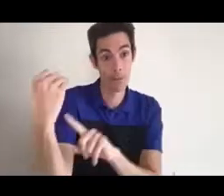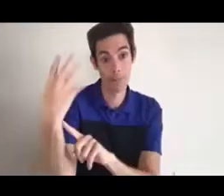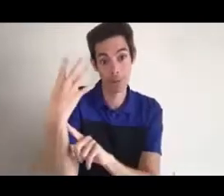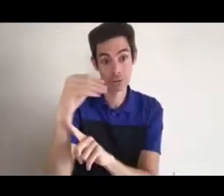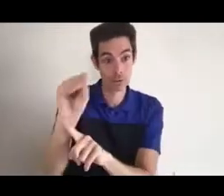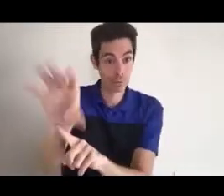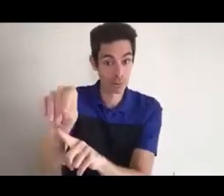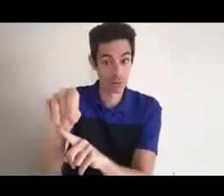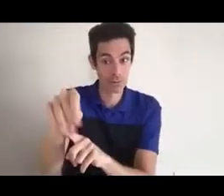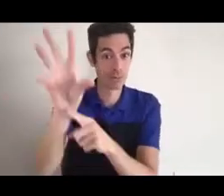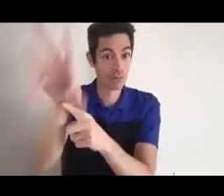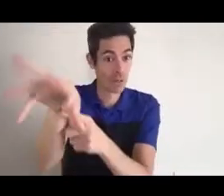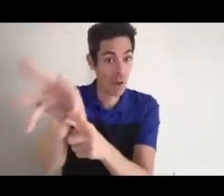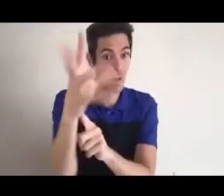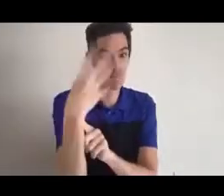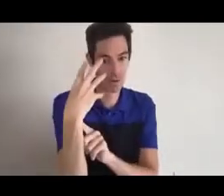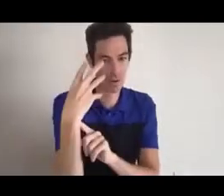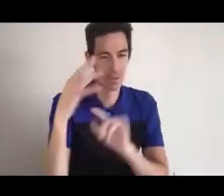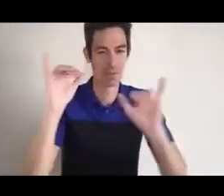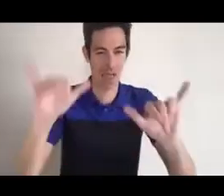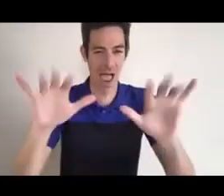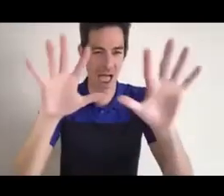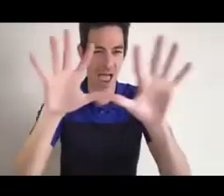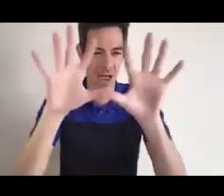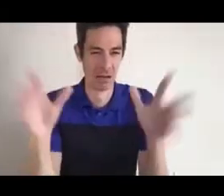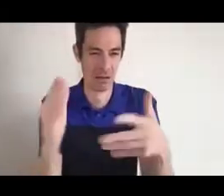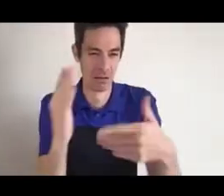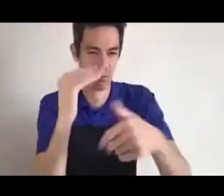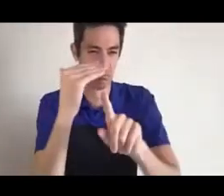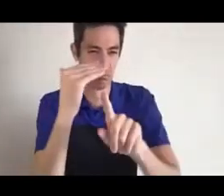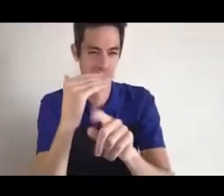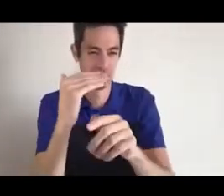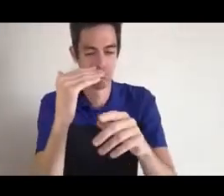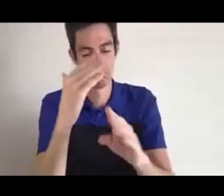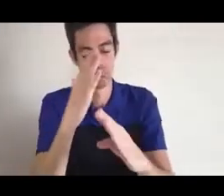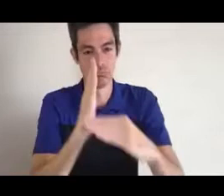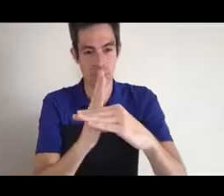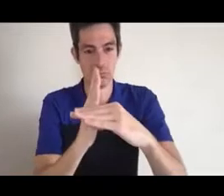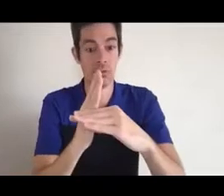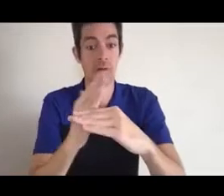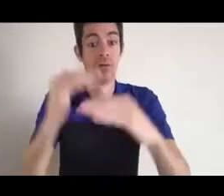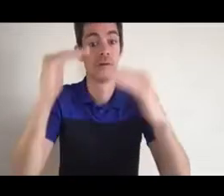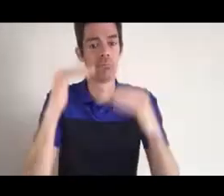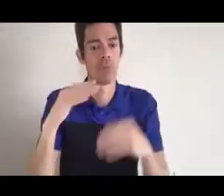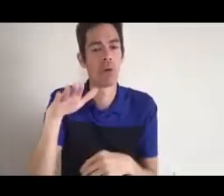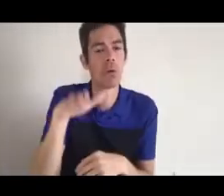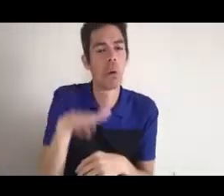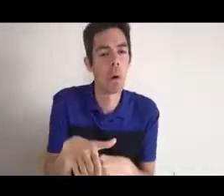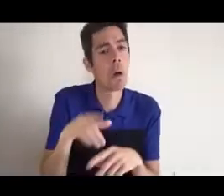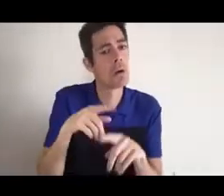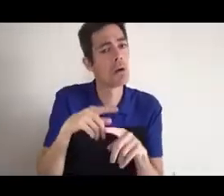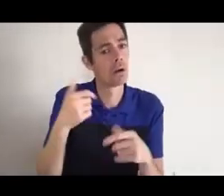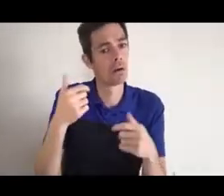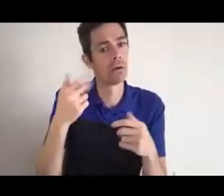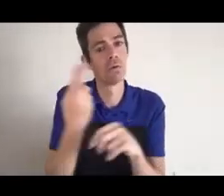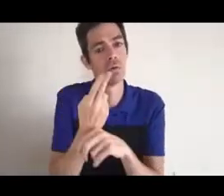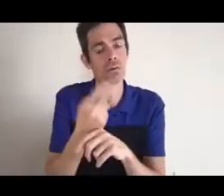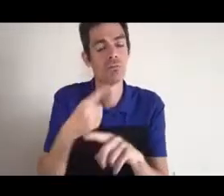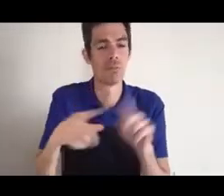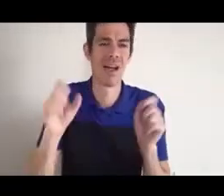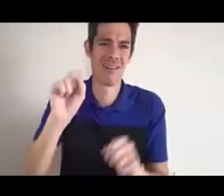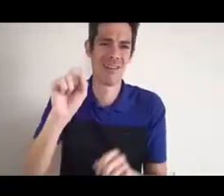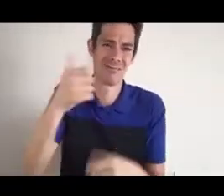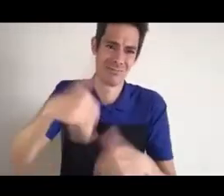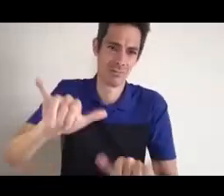tell, picture, like taking pictures or video. So that would be medium frequent.